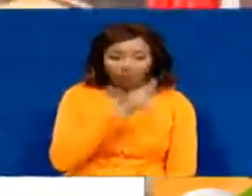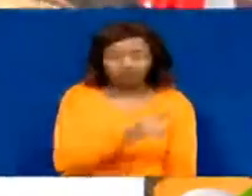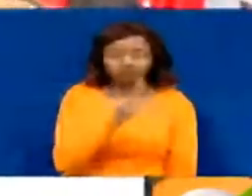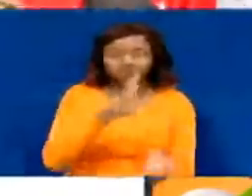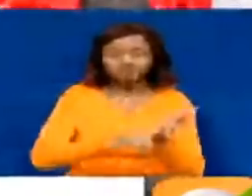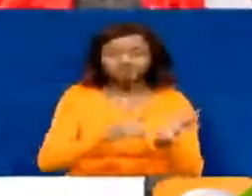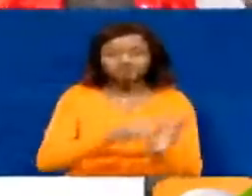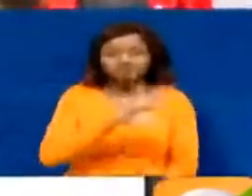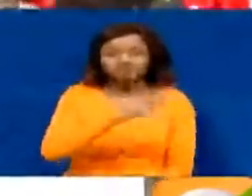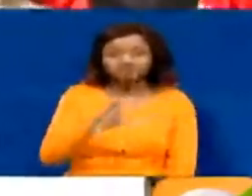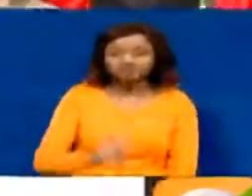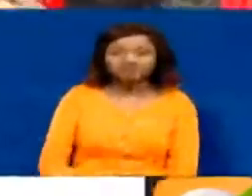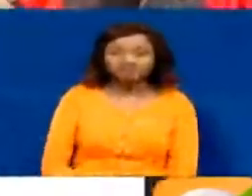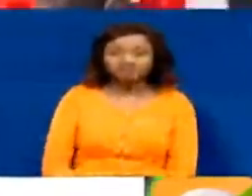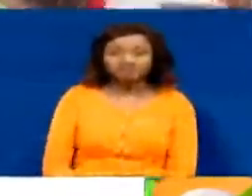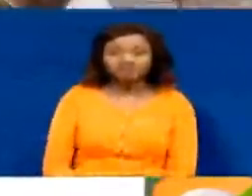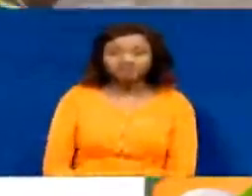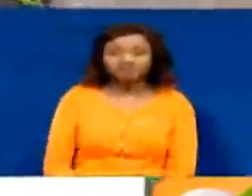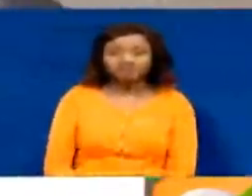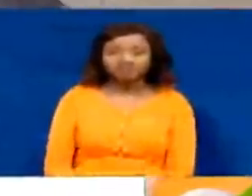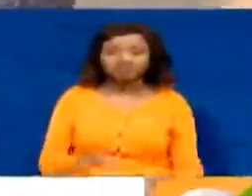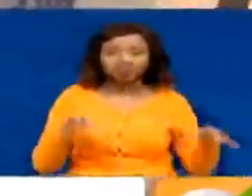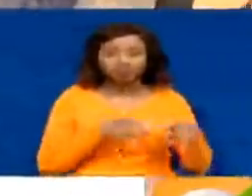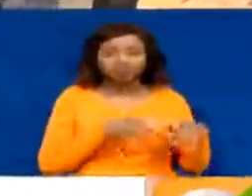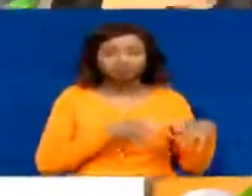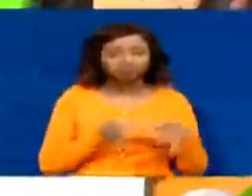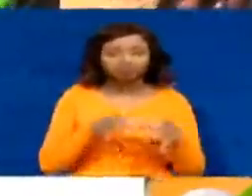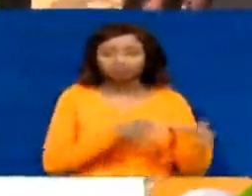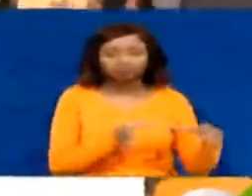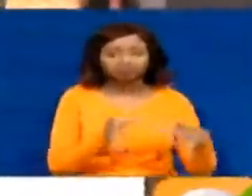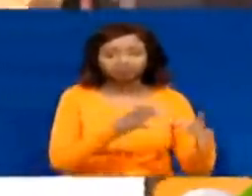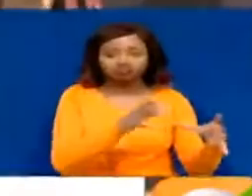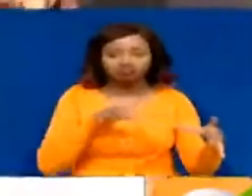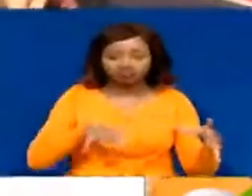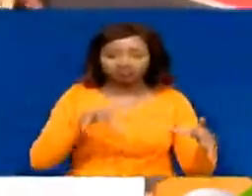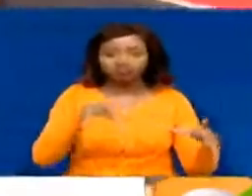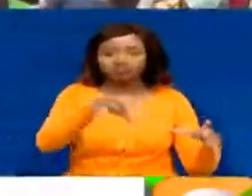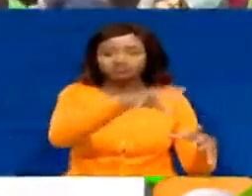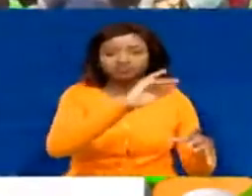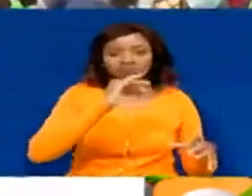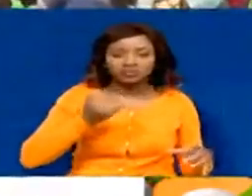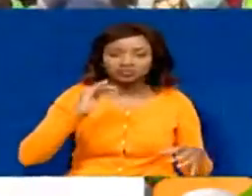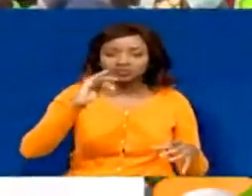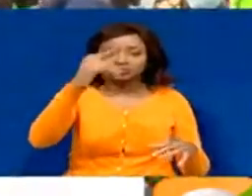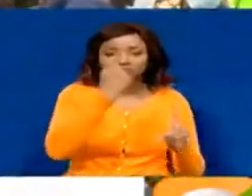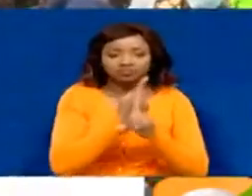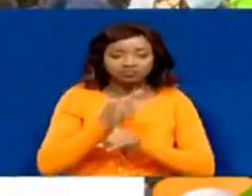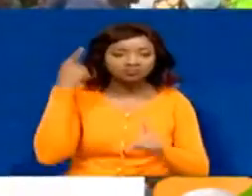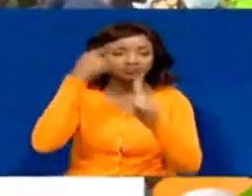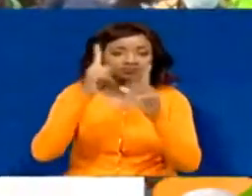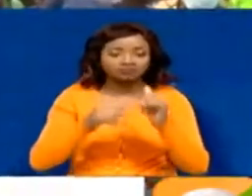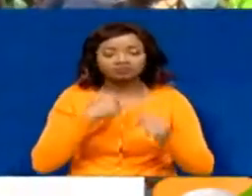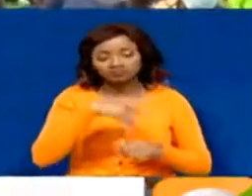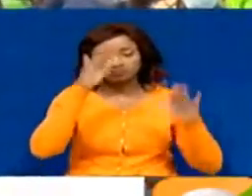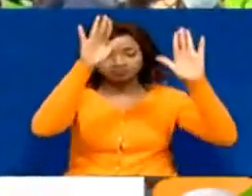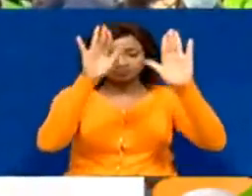of Vihiga County. The entourage combed through Luanda, Majengo, Serem and Mbale towns as they sought to popularize their